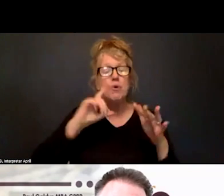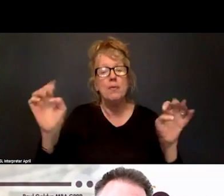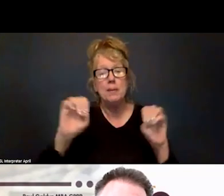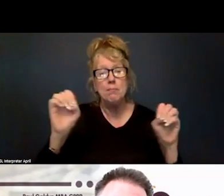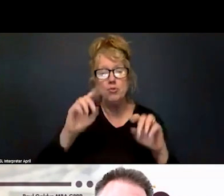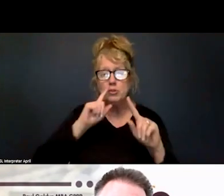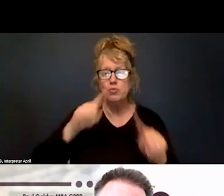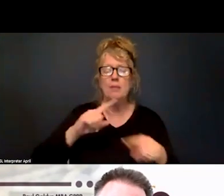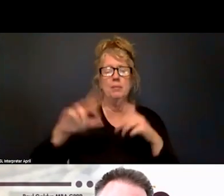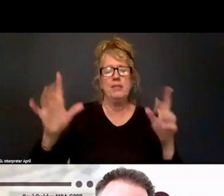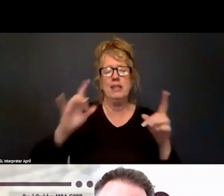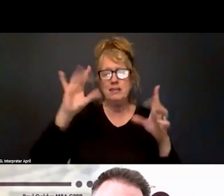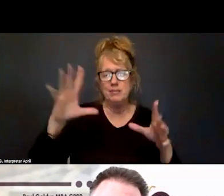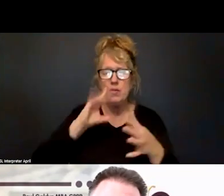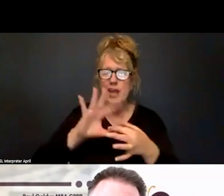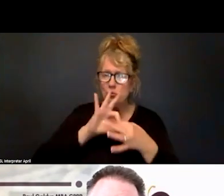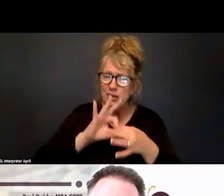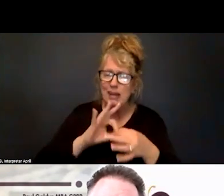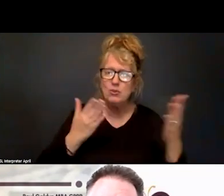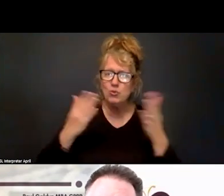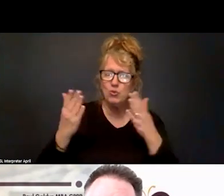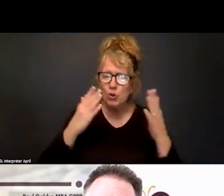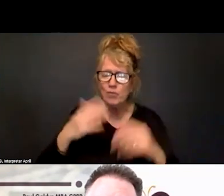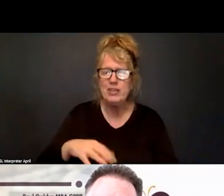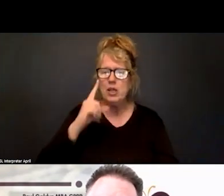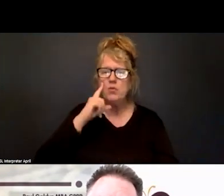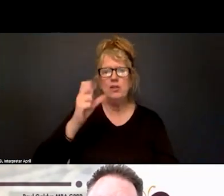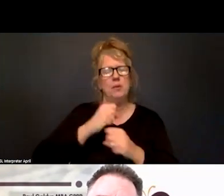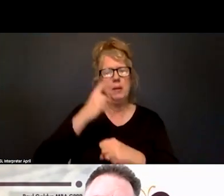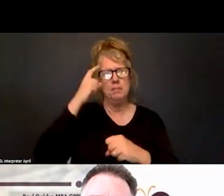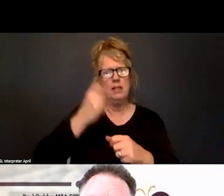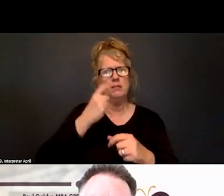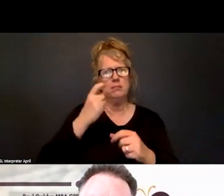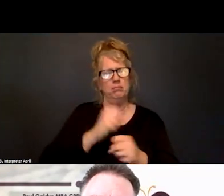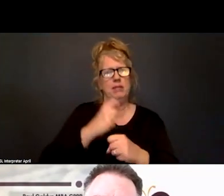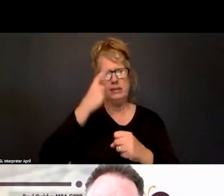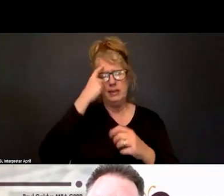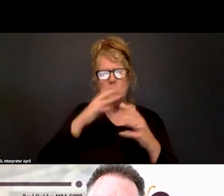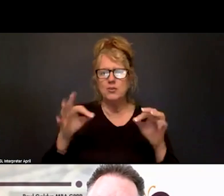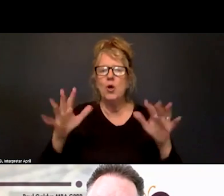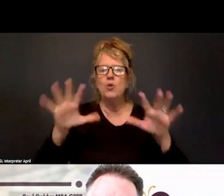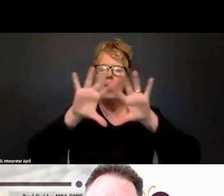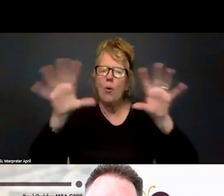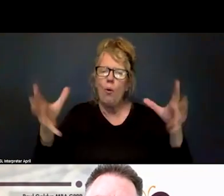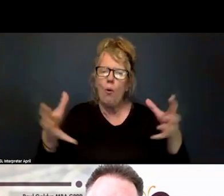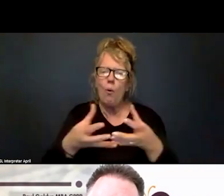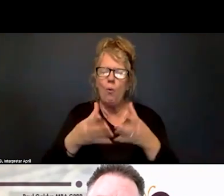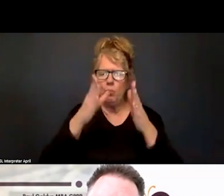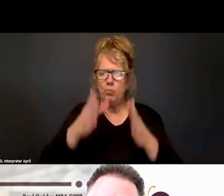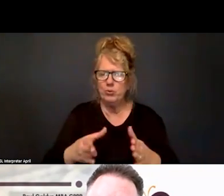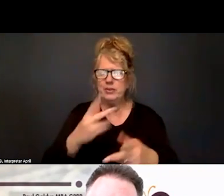crisis response, and crisis-related services, so you get the service that makes sense for each person. So whole person care as well. So